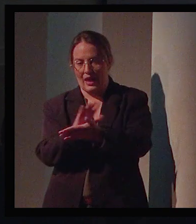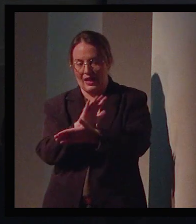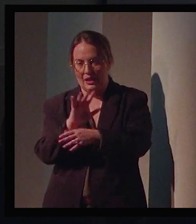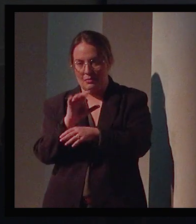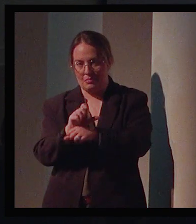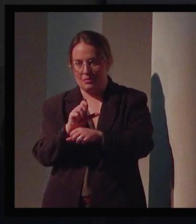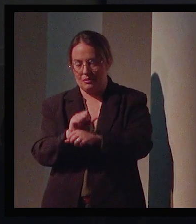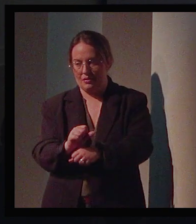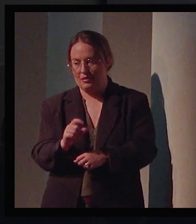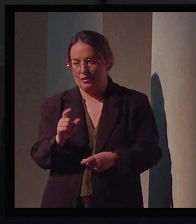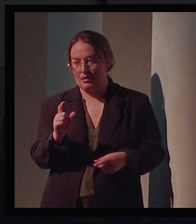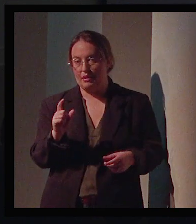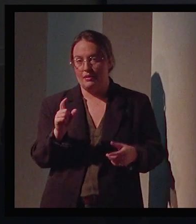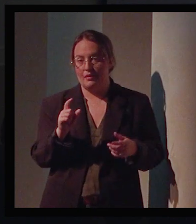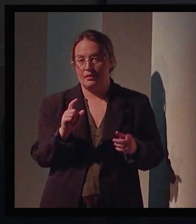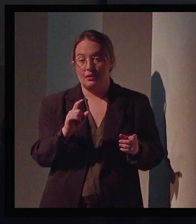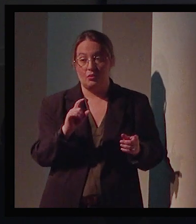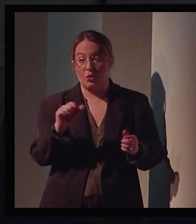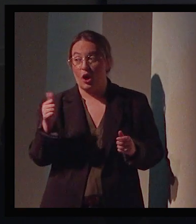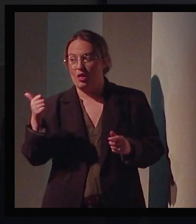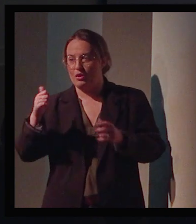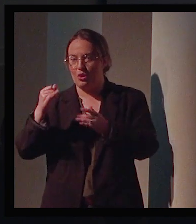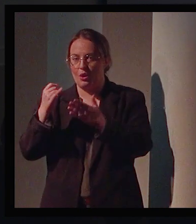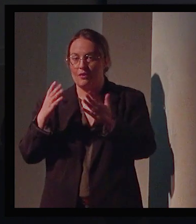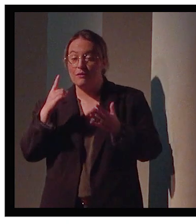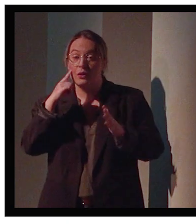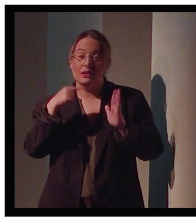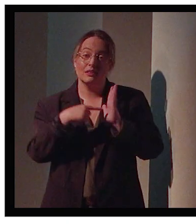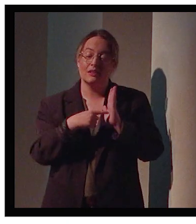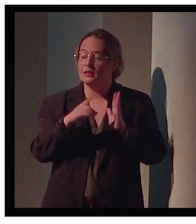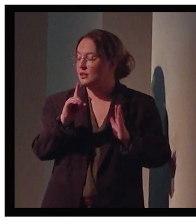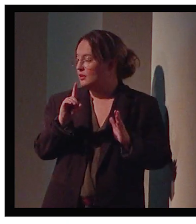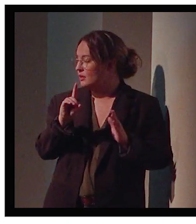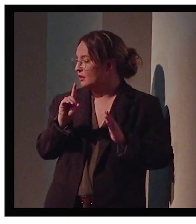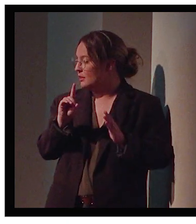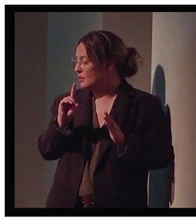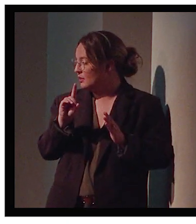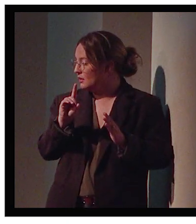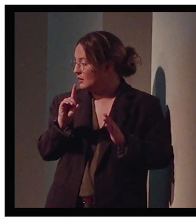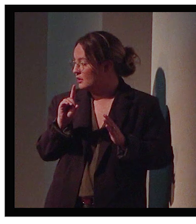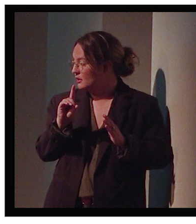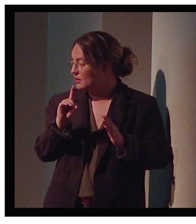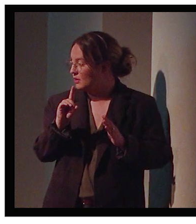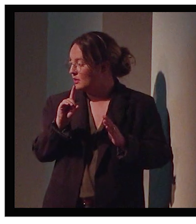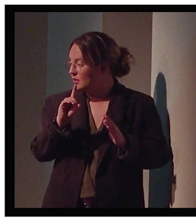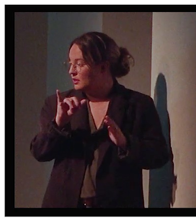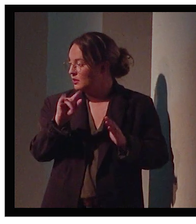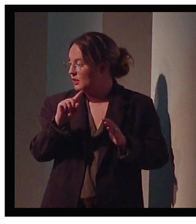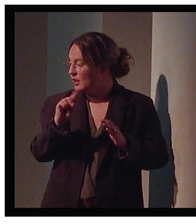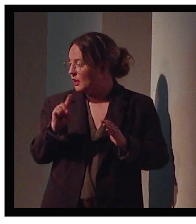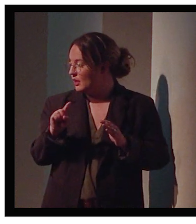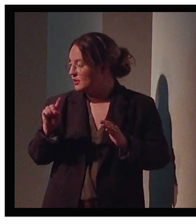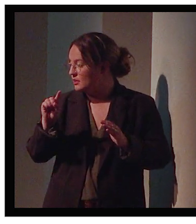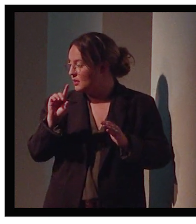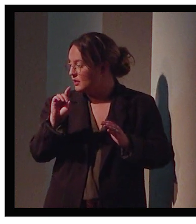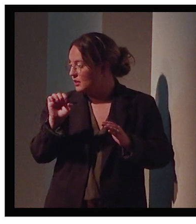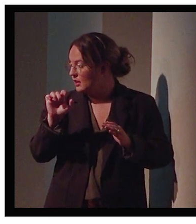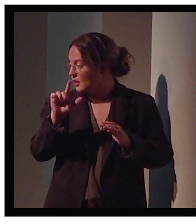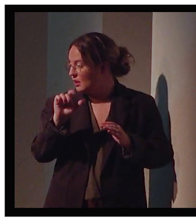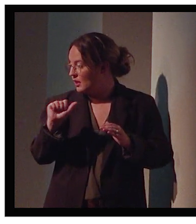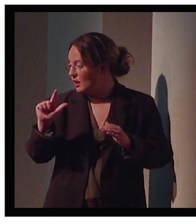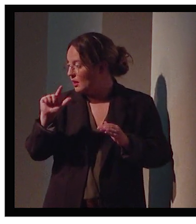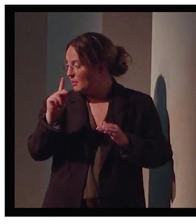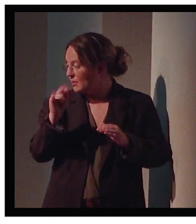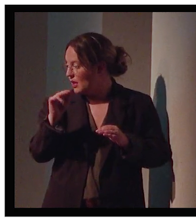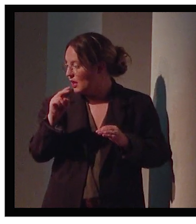landscapes by artists less radical than Manet, like Diaz de la Peña in the show. Diaz was a member of the Barbizon